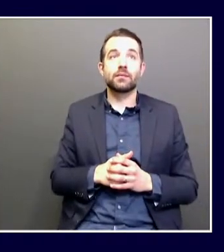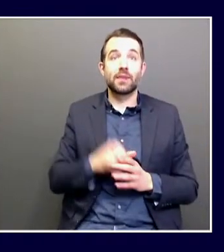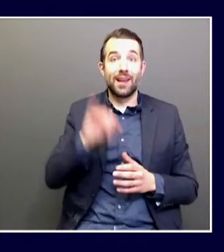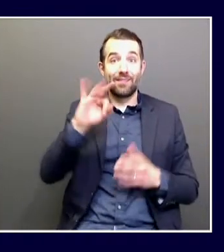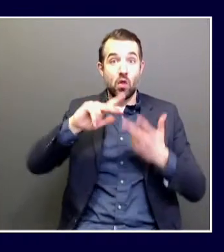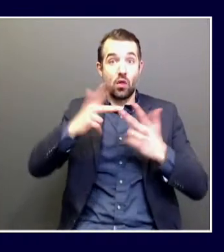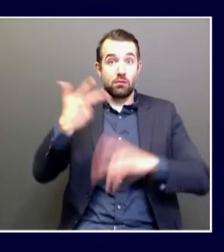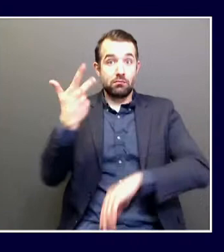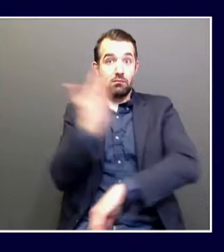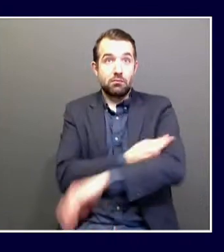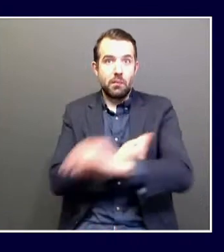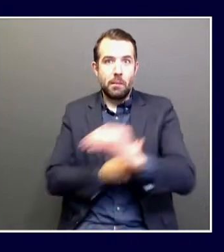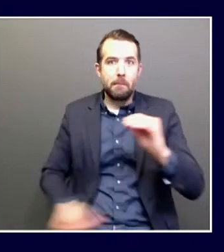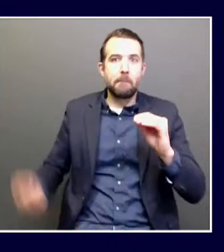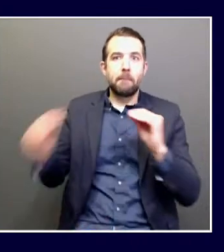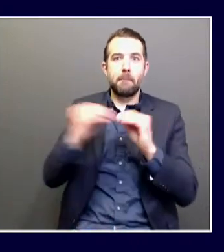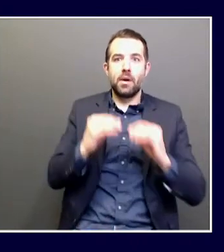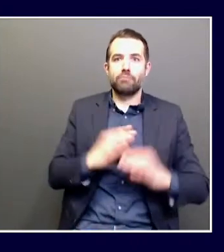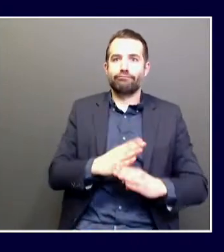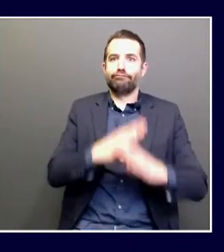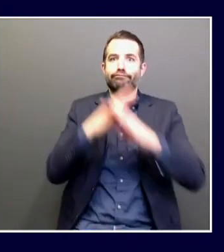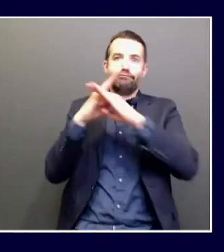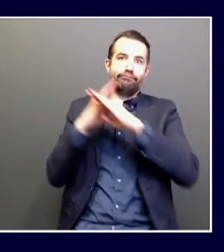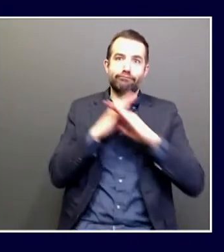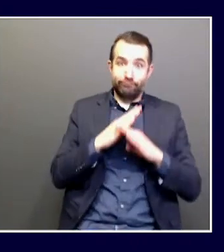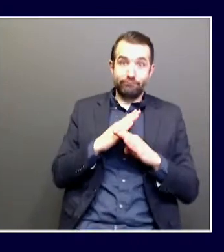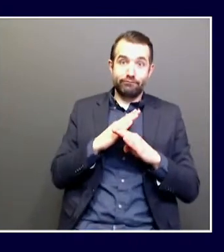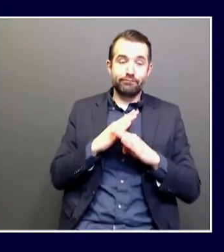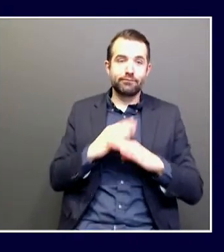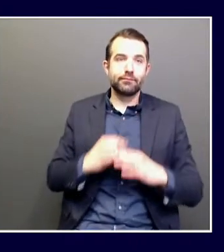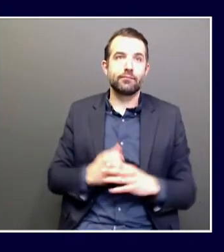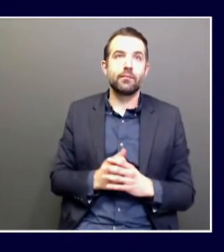I see. And one final thing,